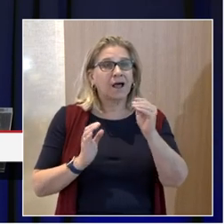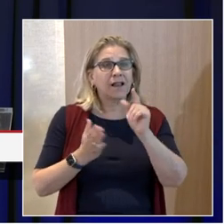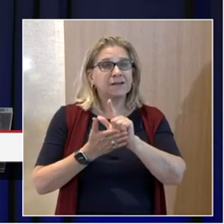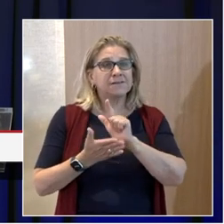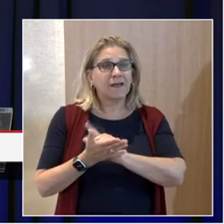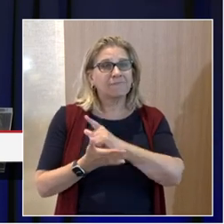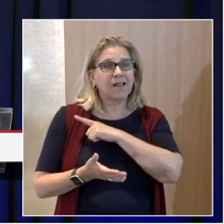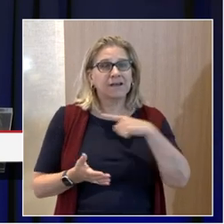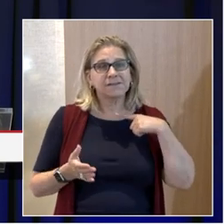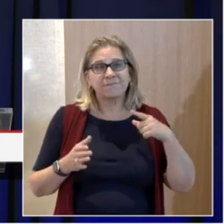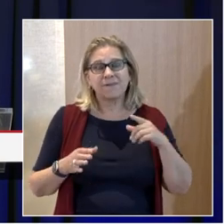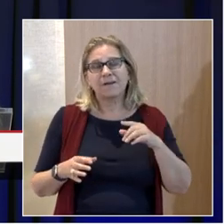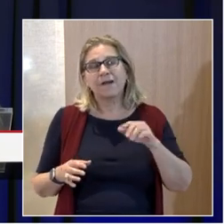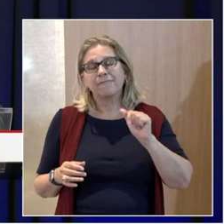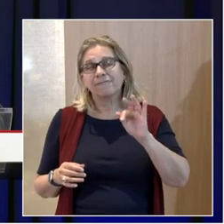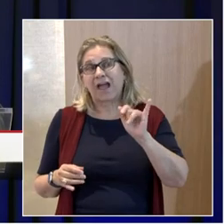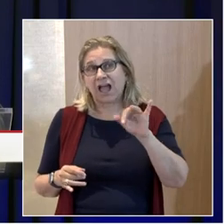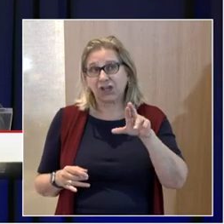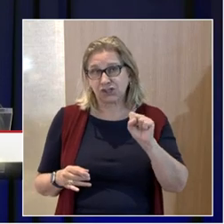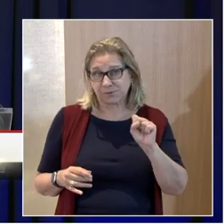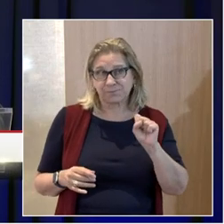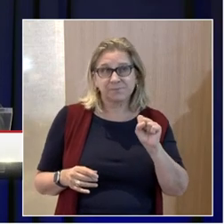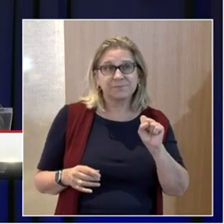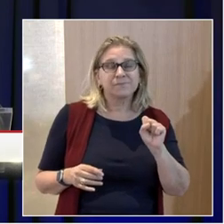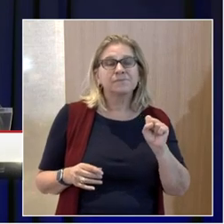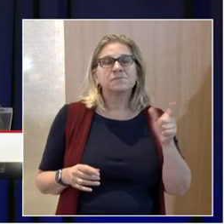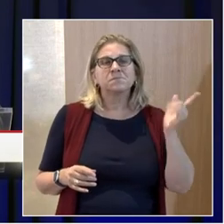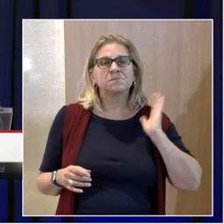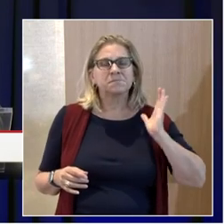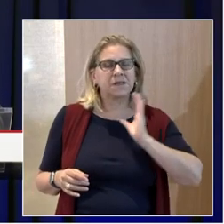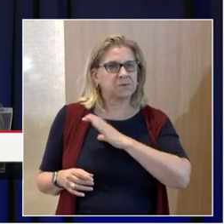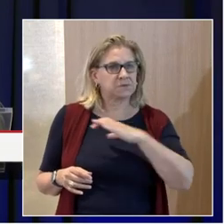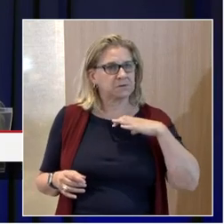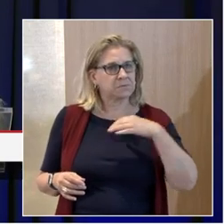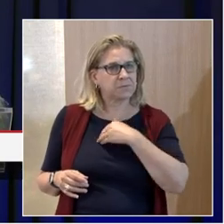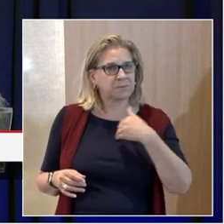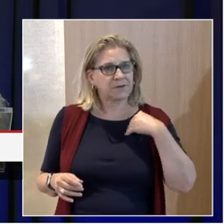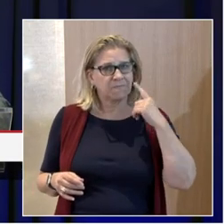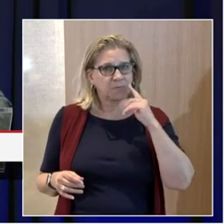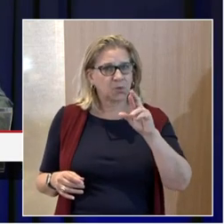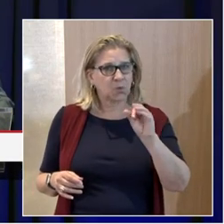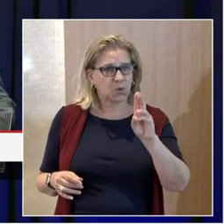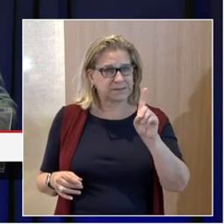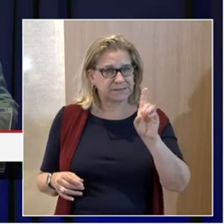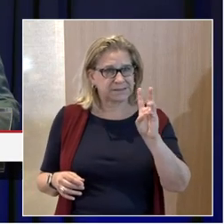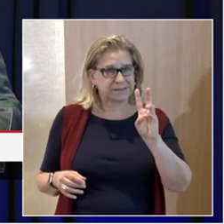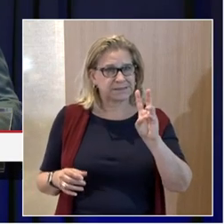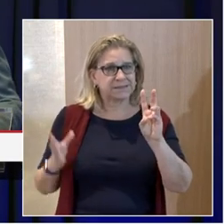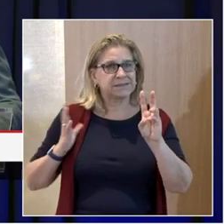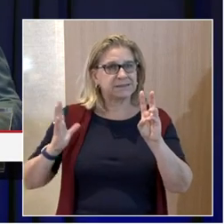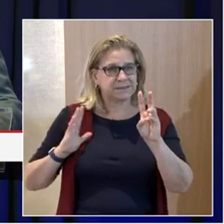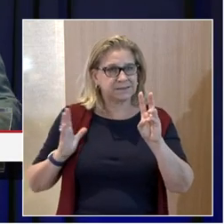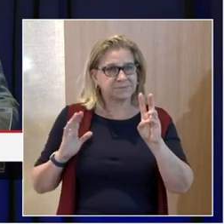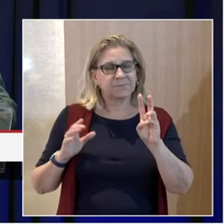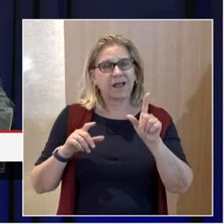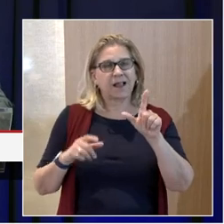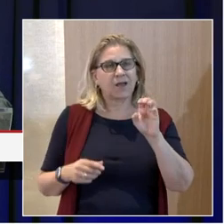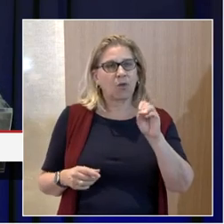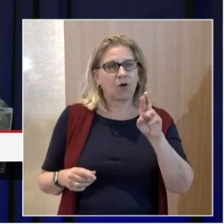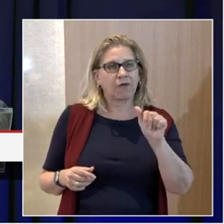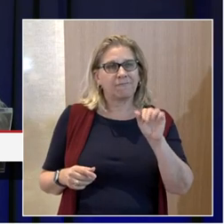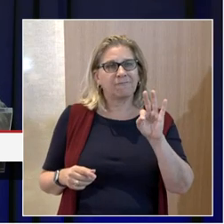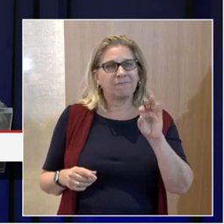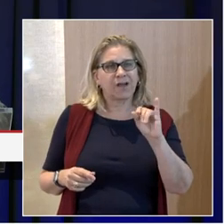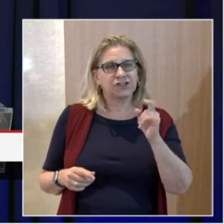former Ward 6 council member, as well as Latoya Foster, our director of our Office of Cable,